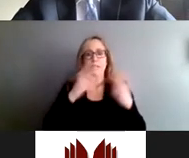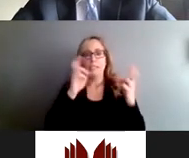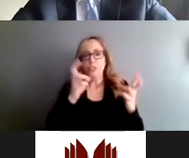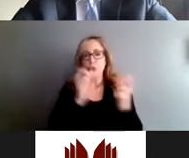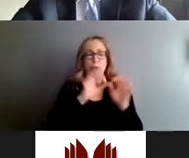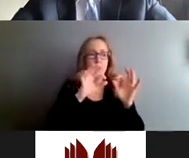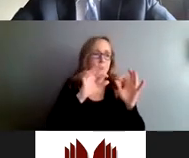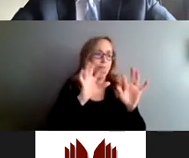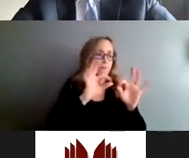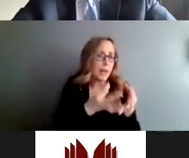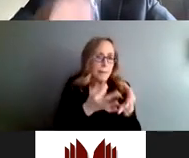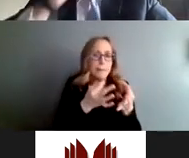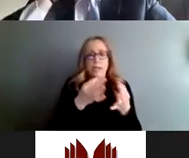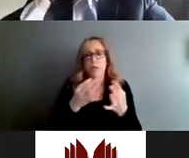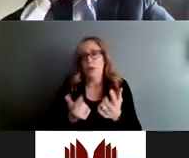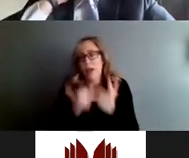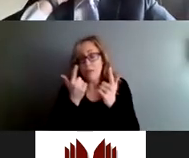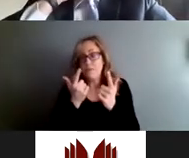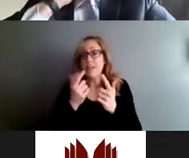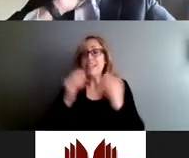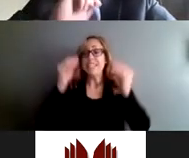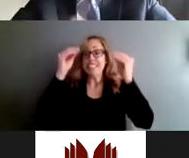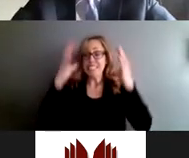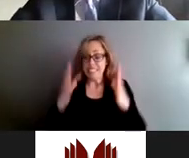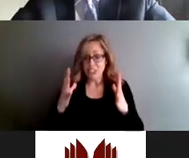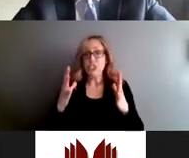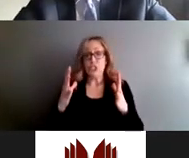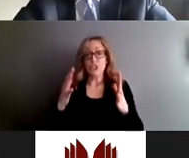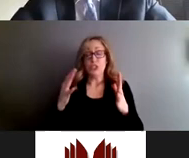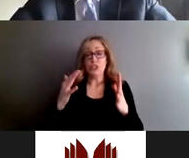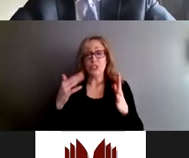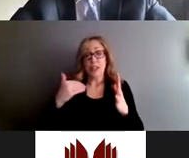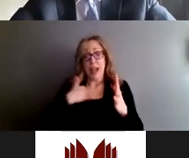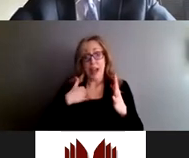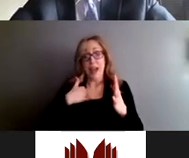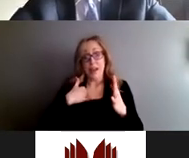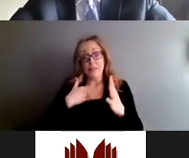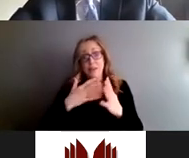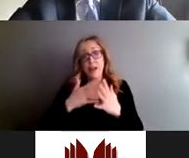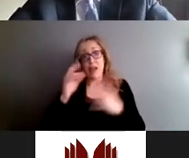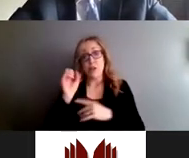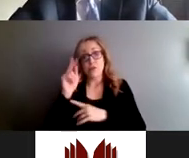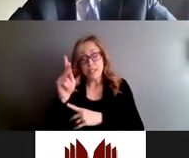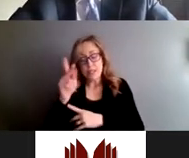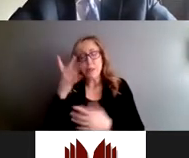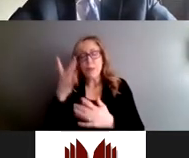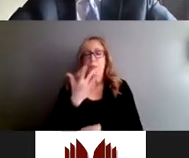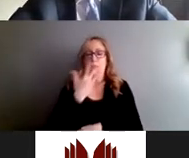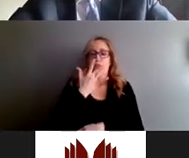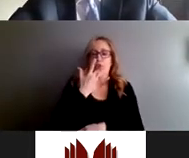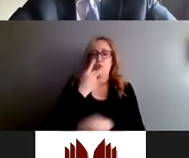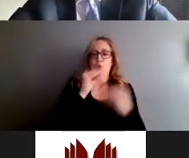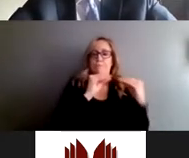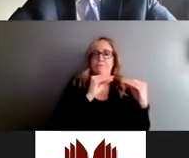some teachers who are in the highest tier of risk who may opt to continue to teach remotely. So if your